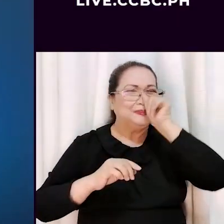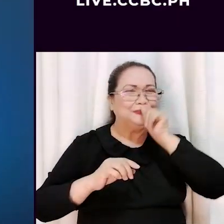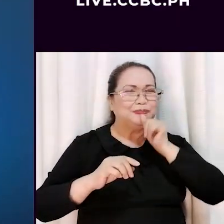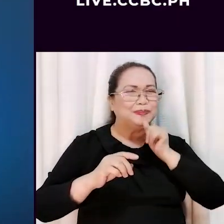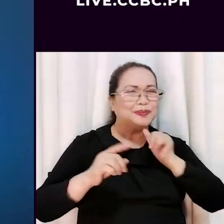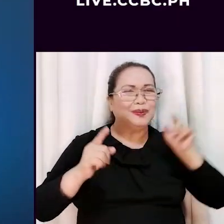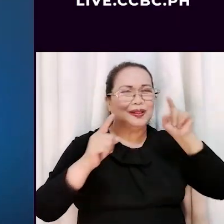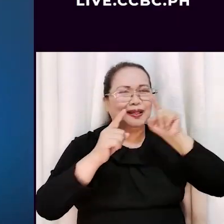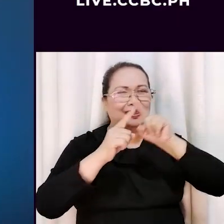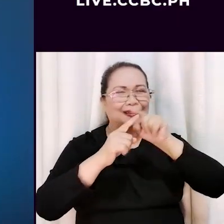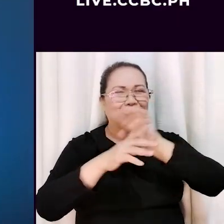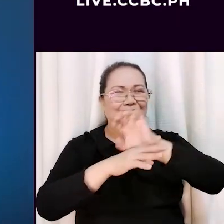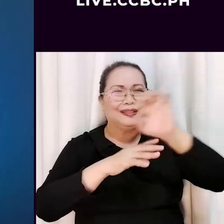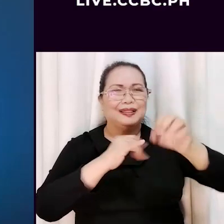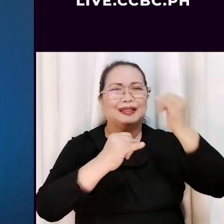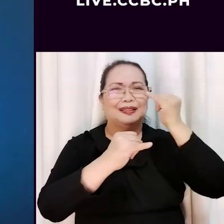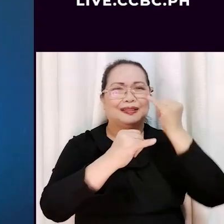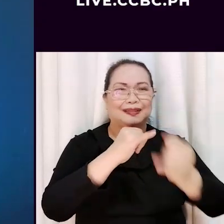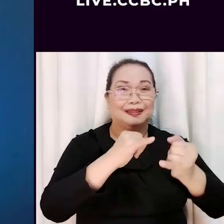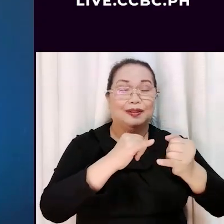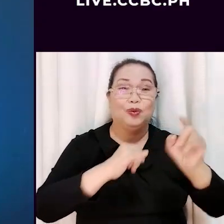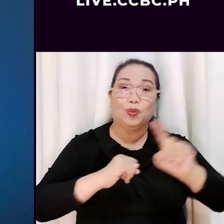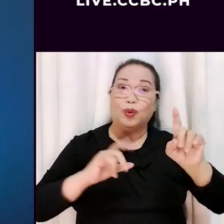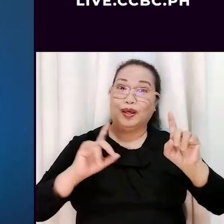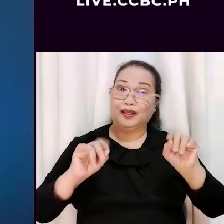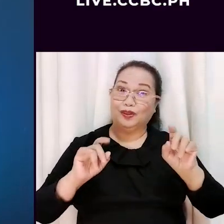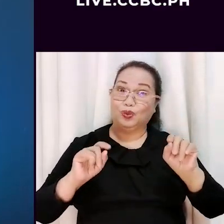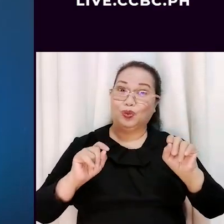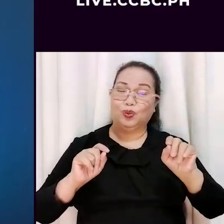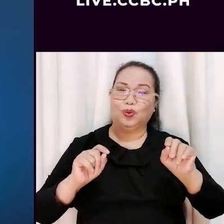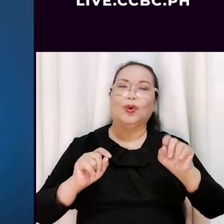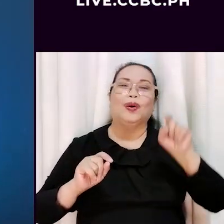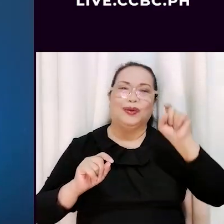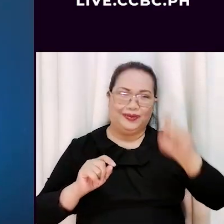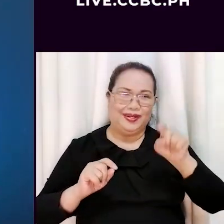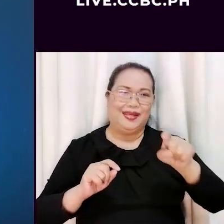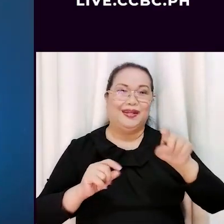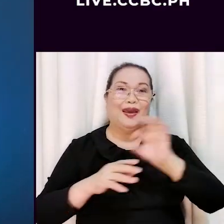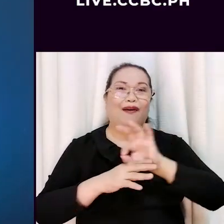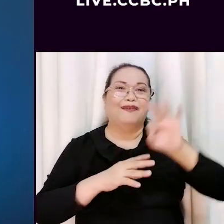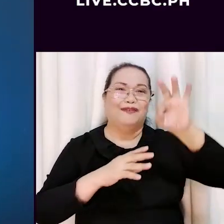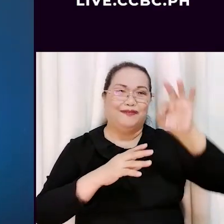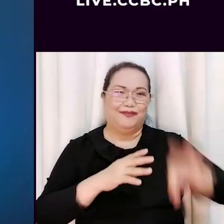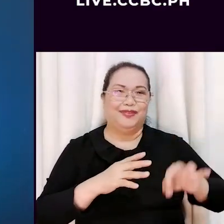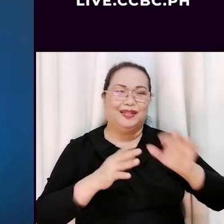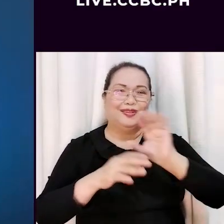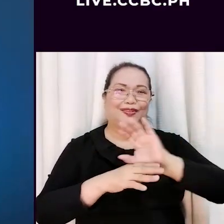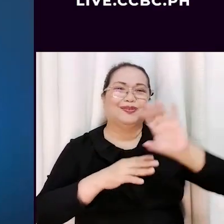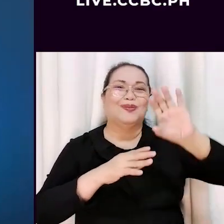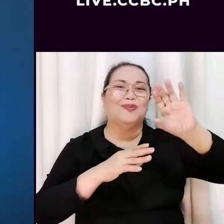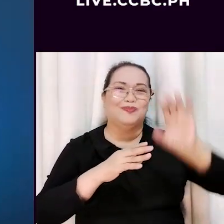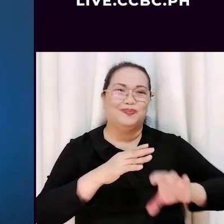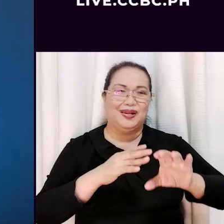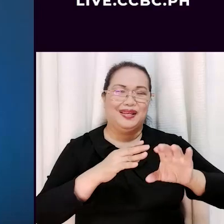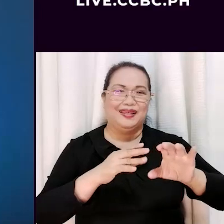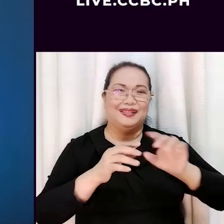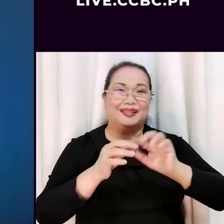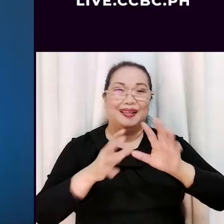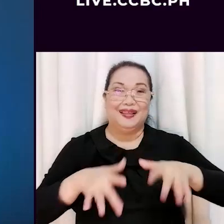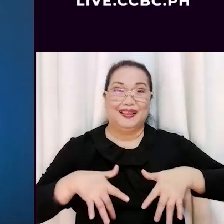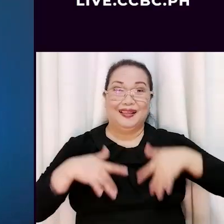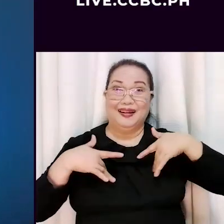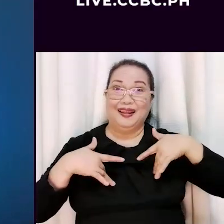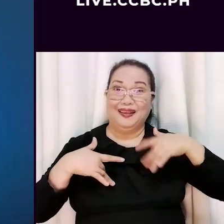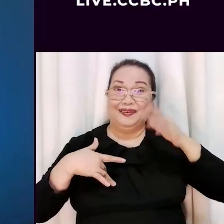end, our action point, finish the race. Finish the race. So